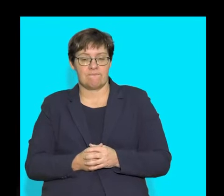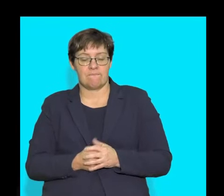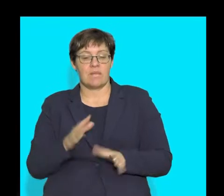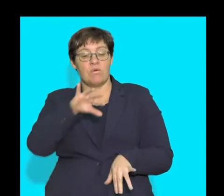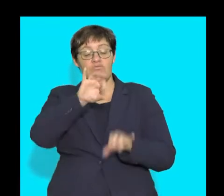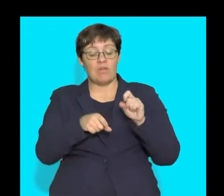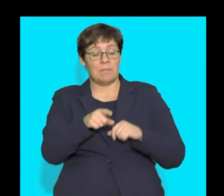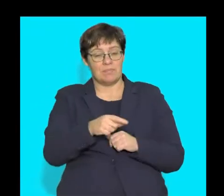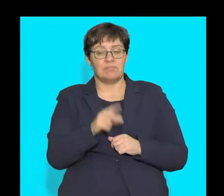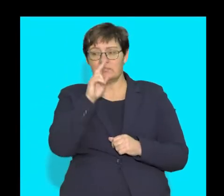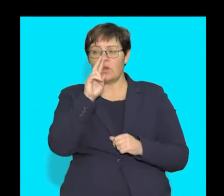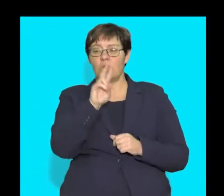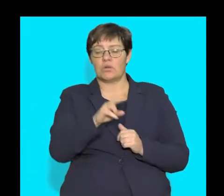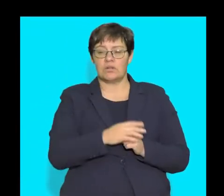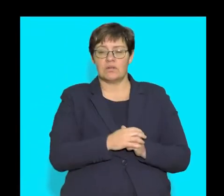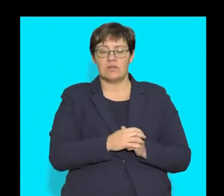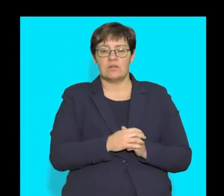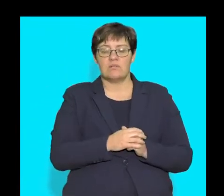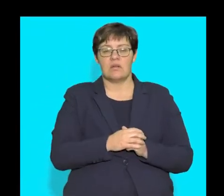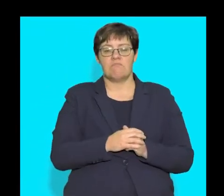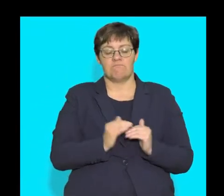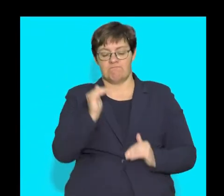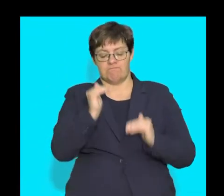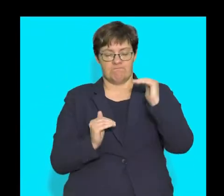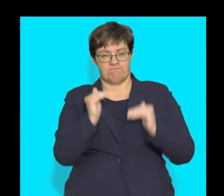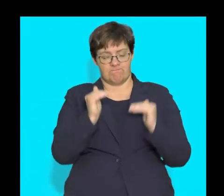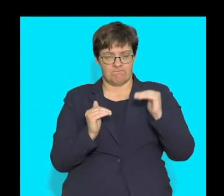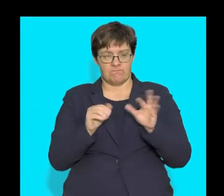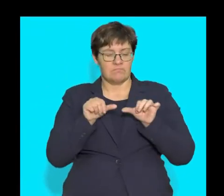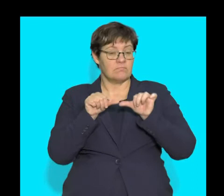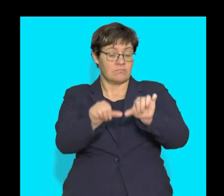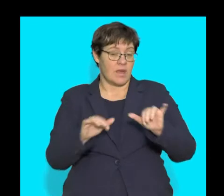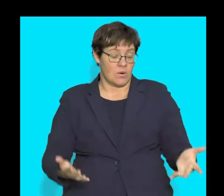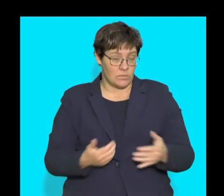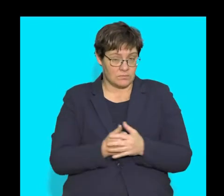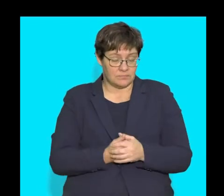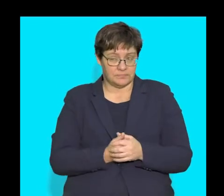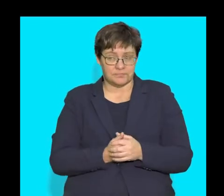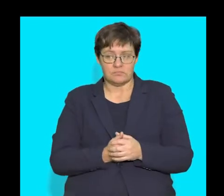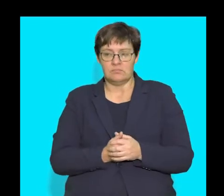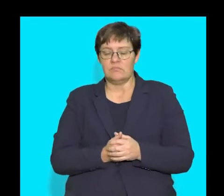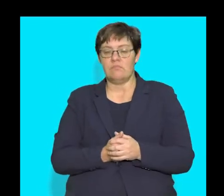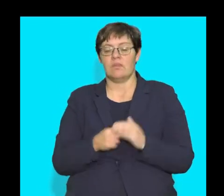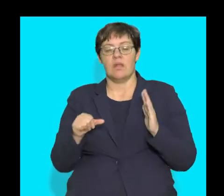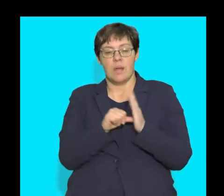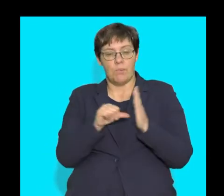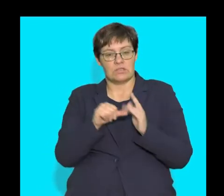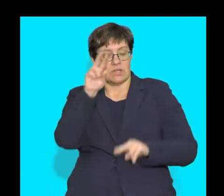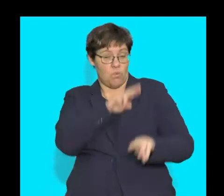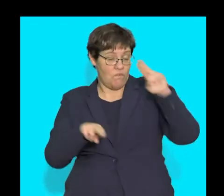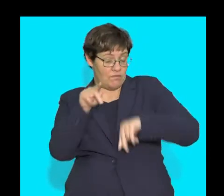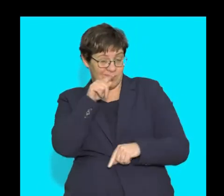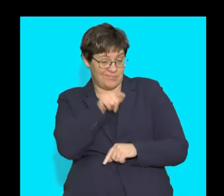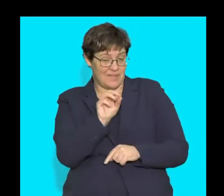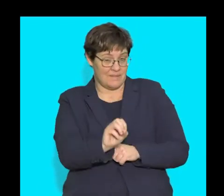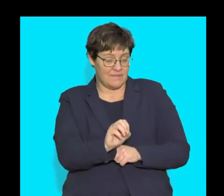Okay, so as we wrap this segment up, let's look at the regulation of blood glucose concentration. So it's important